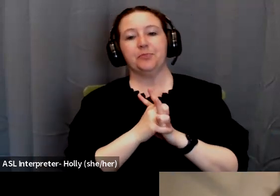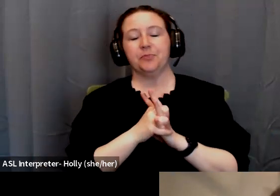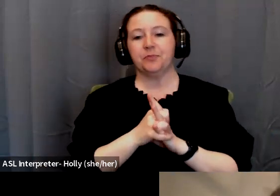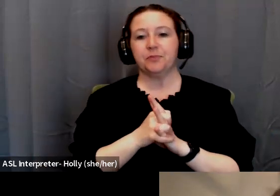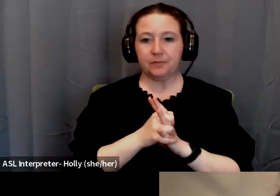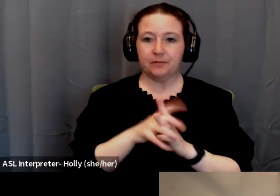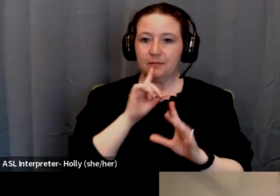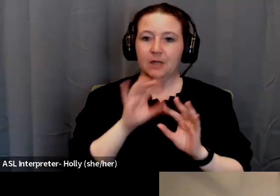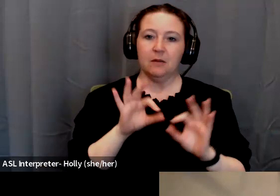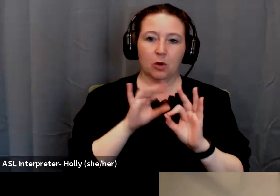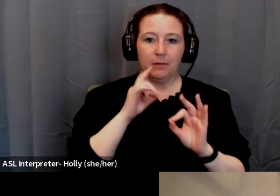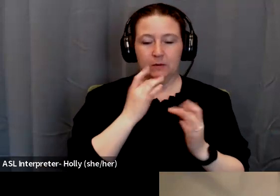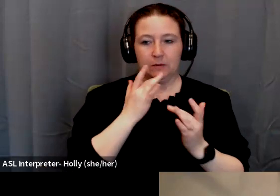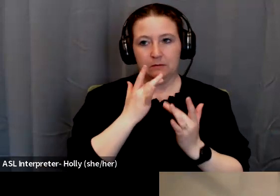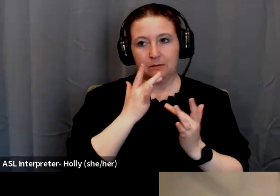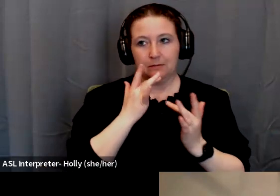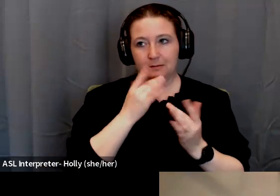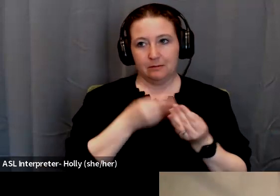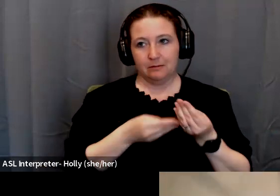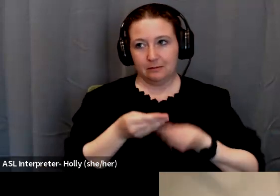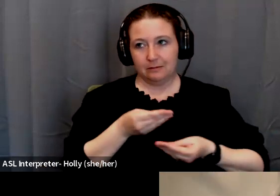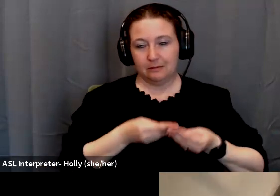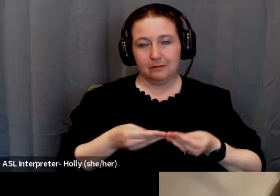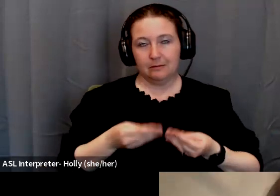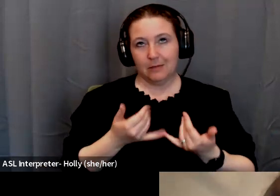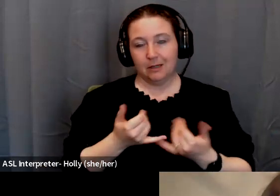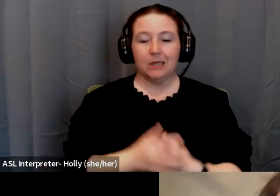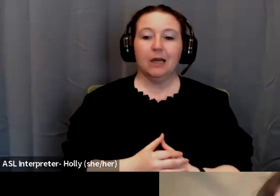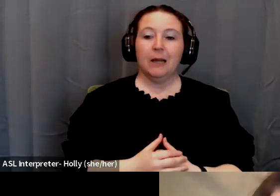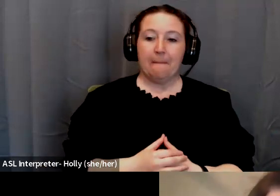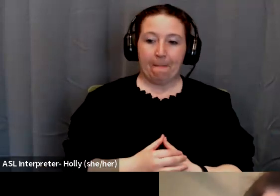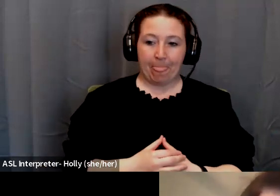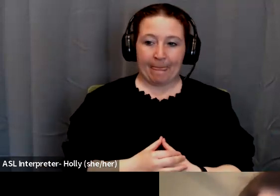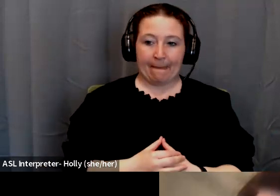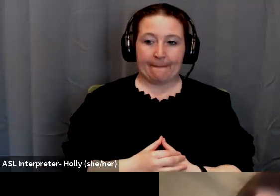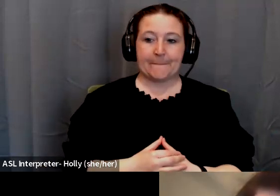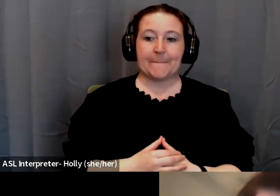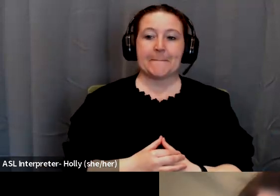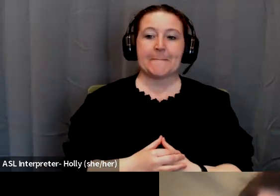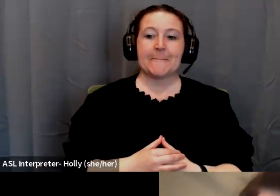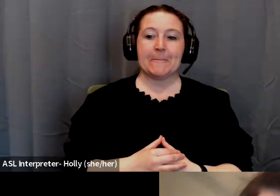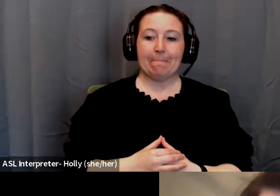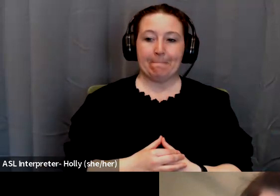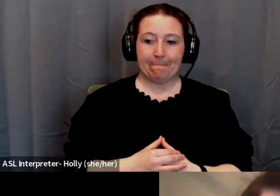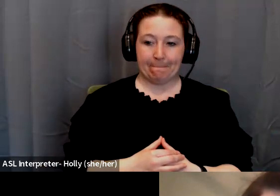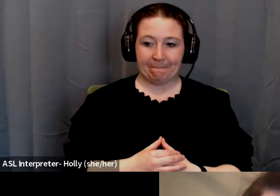given our tenuous financial situation. So that is helpful.